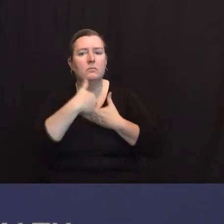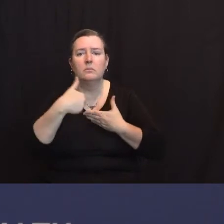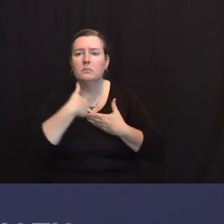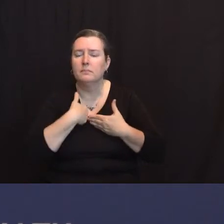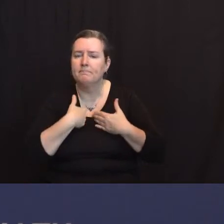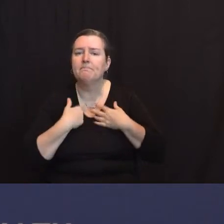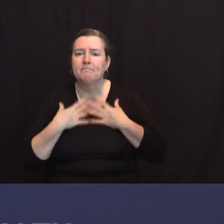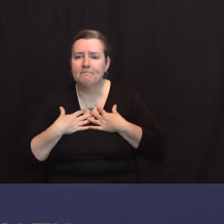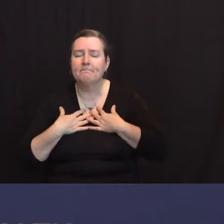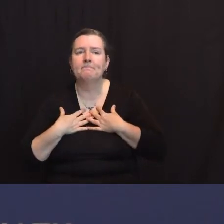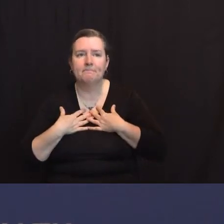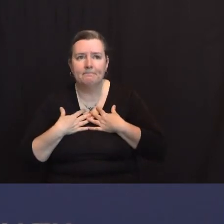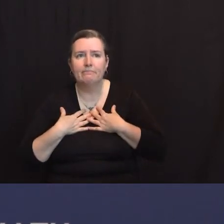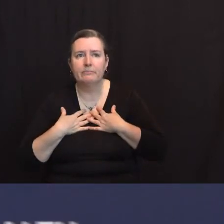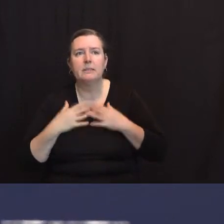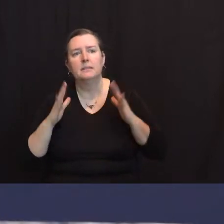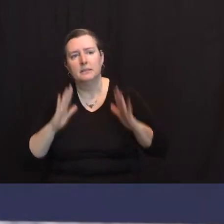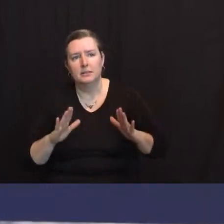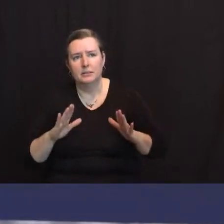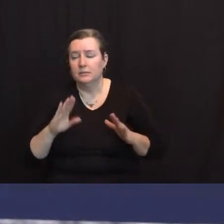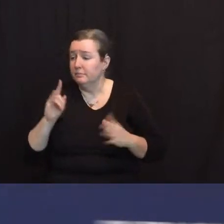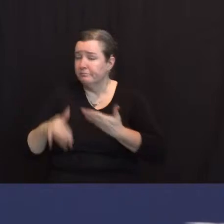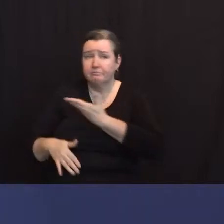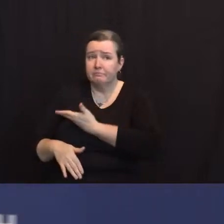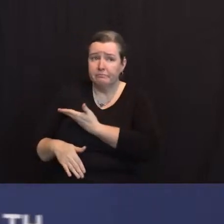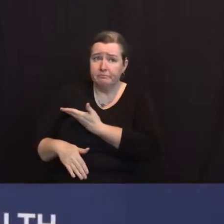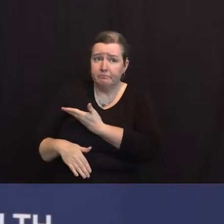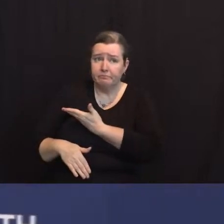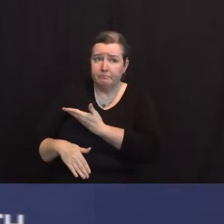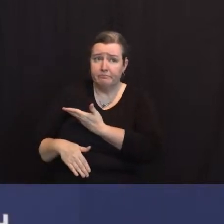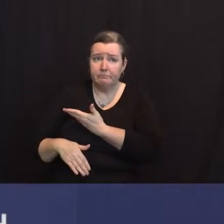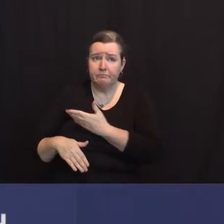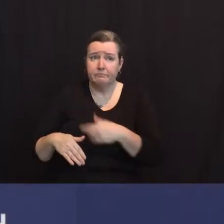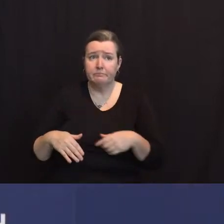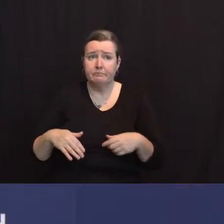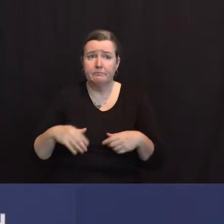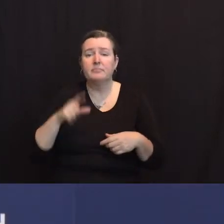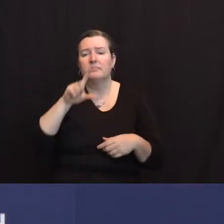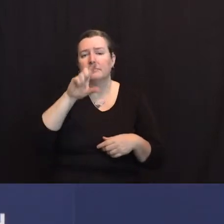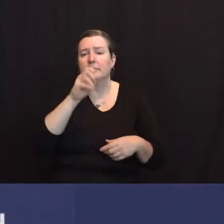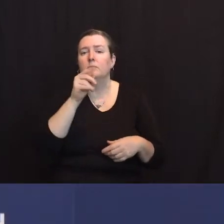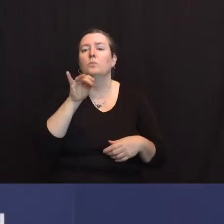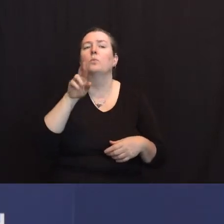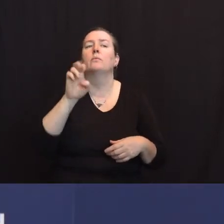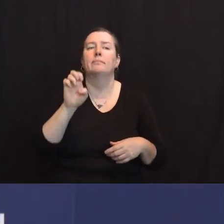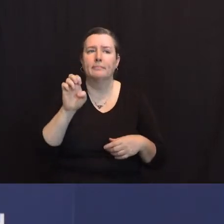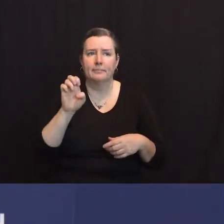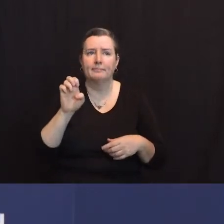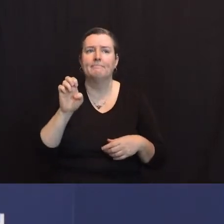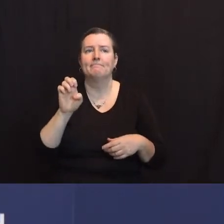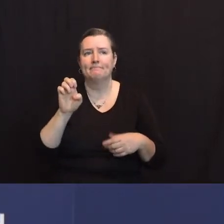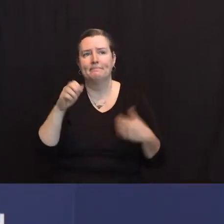Legionnaires or call center? Yeah, I don't have the full report on Legionnaires, so I don't want to misstate, but I can get that to